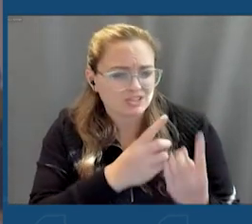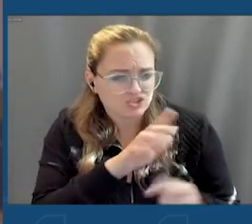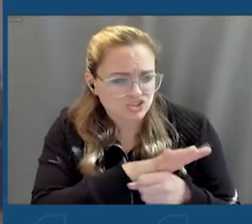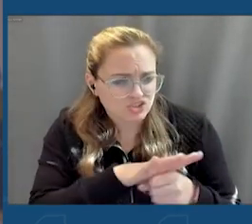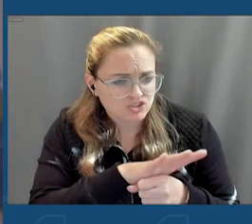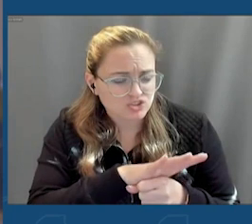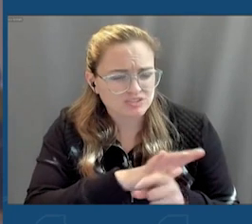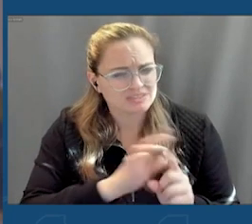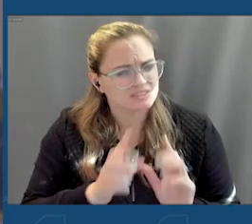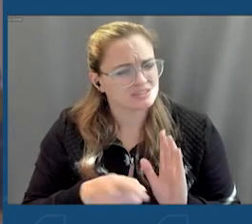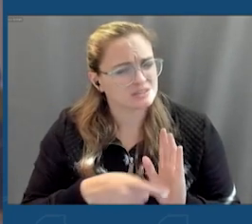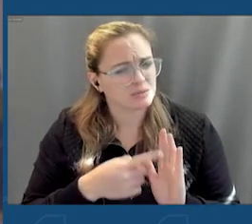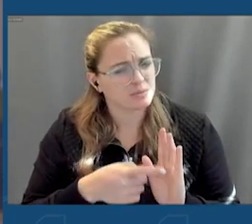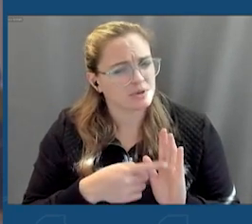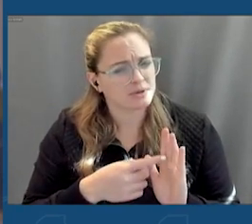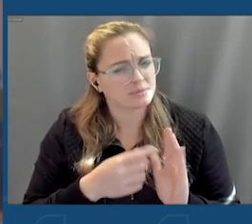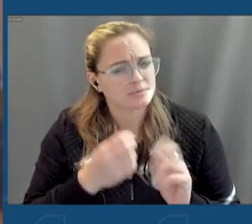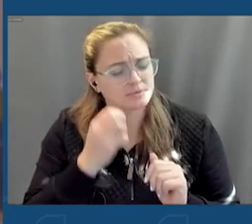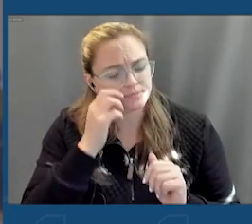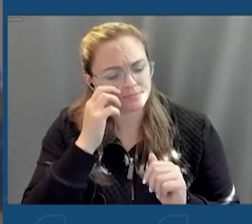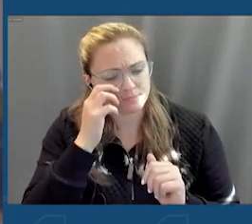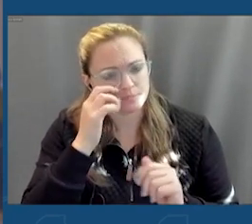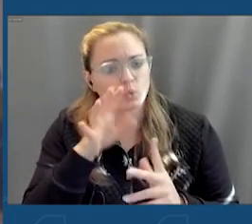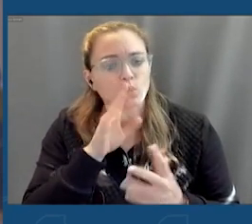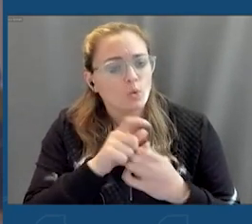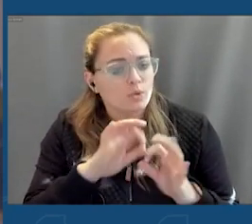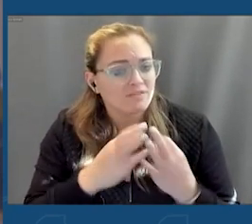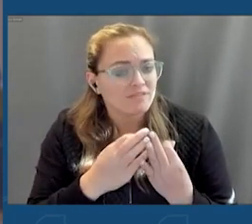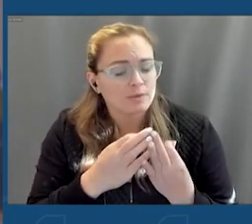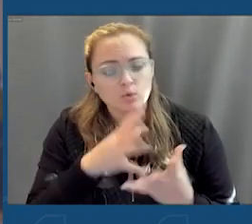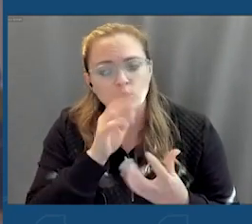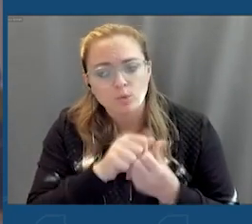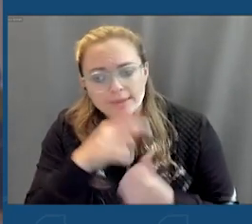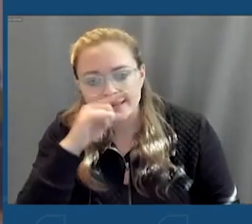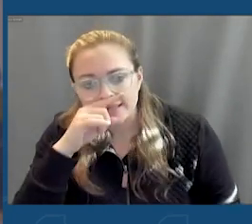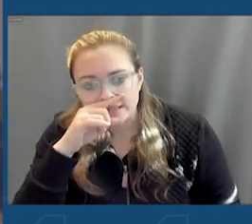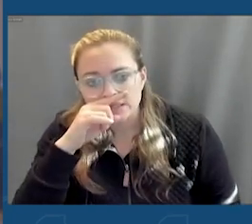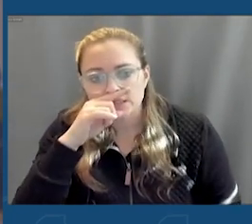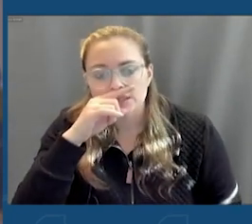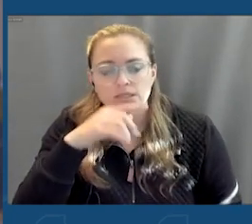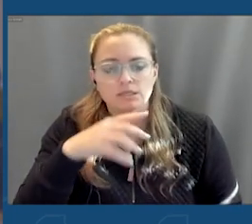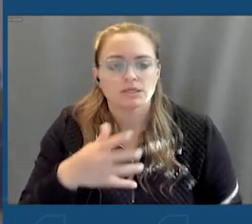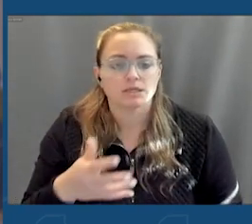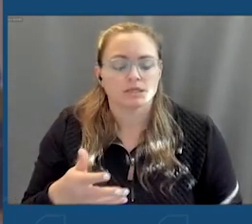And sometimes you talk to the families and the kids,